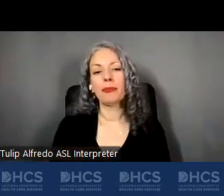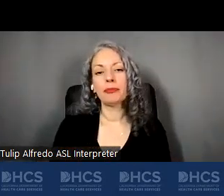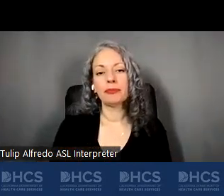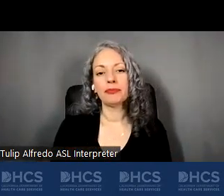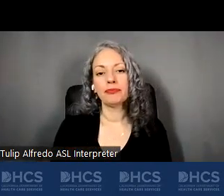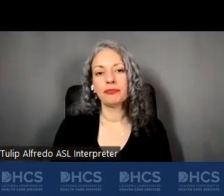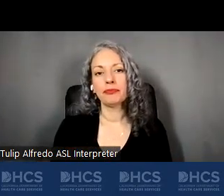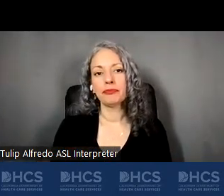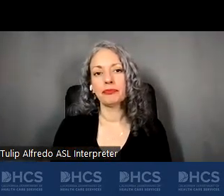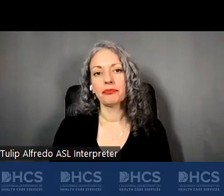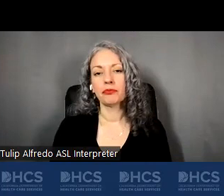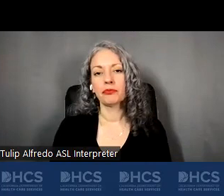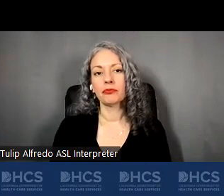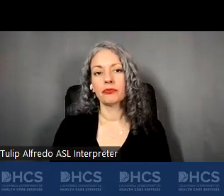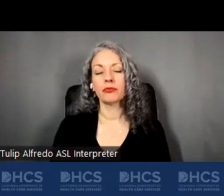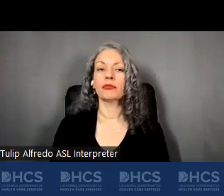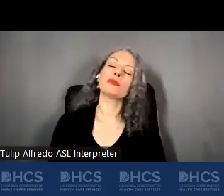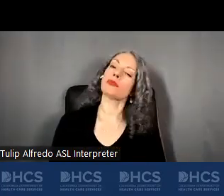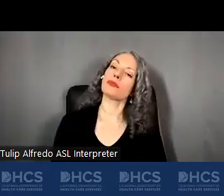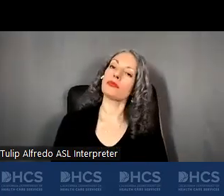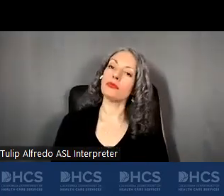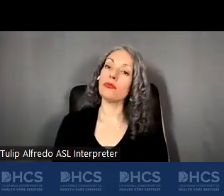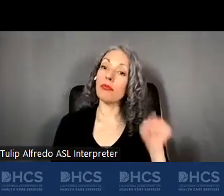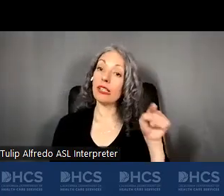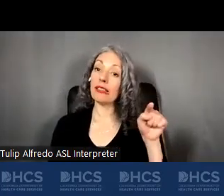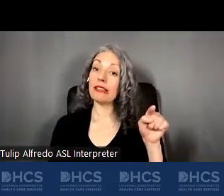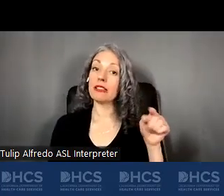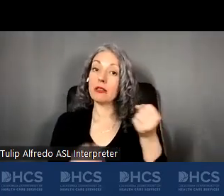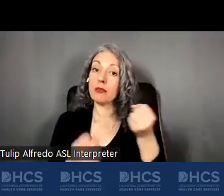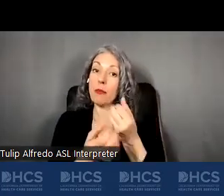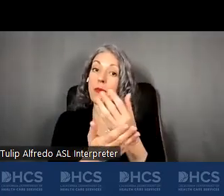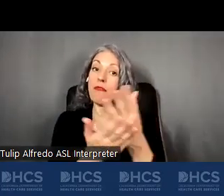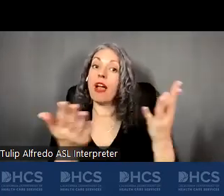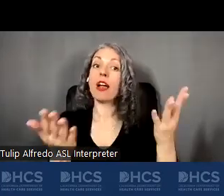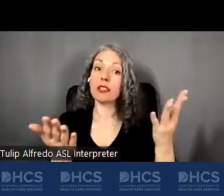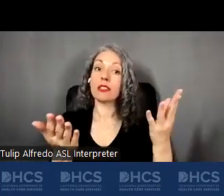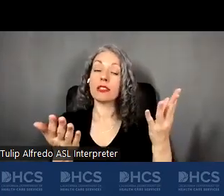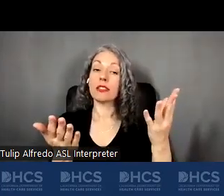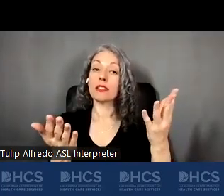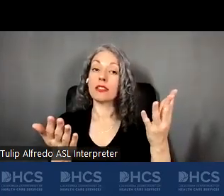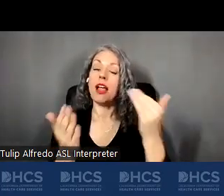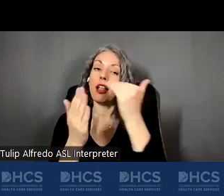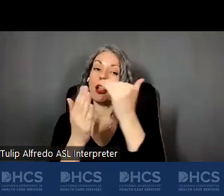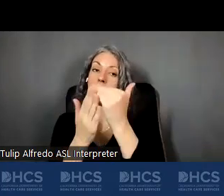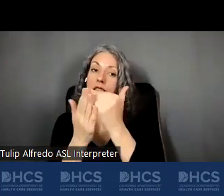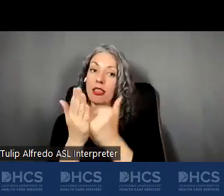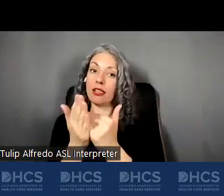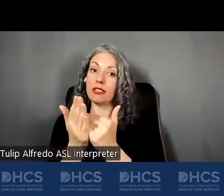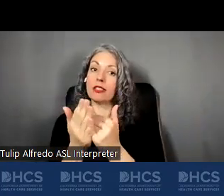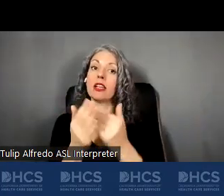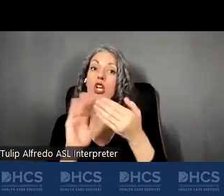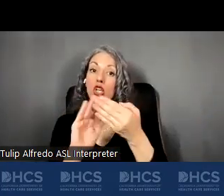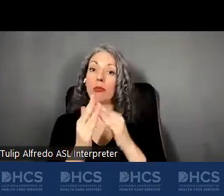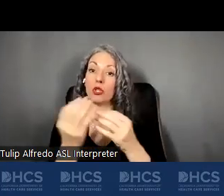Okay, we can move to the next slide. So this slide provides a non-exhaustive list of community support